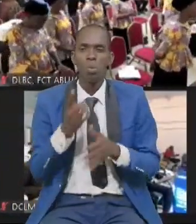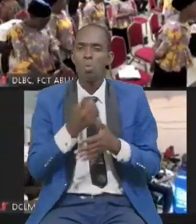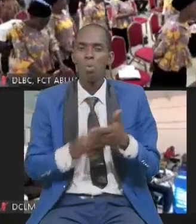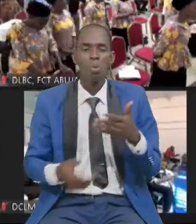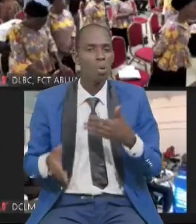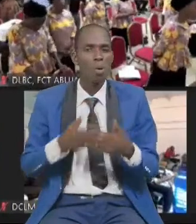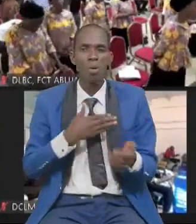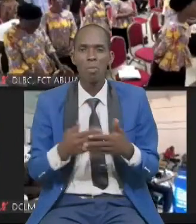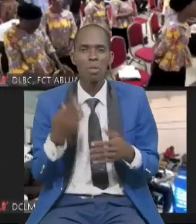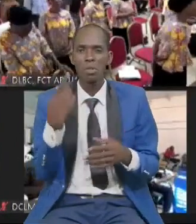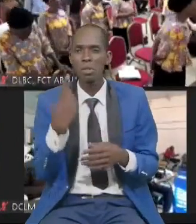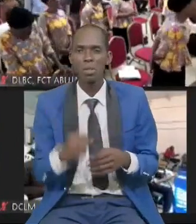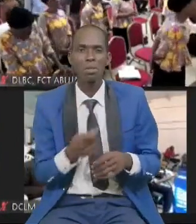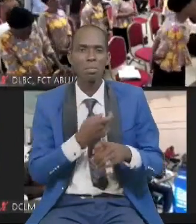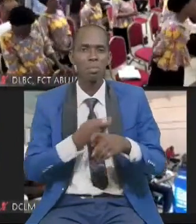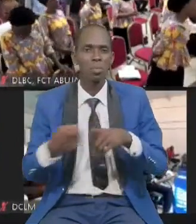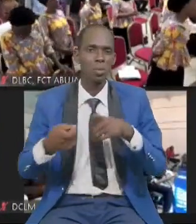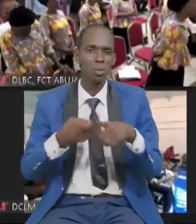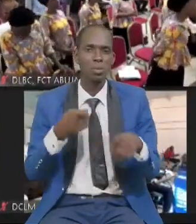whatever the persecution,